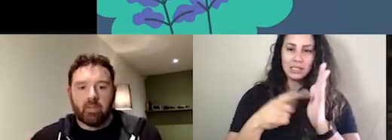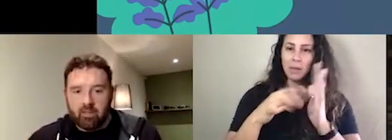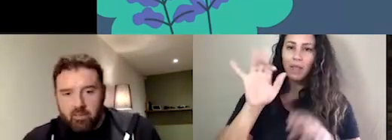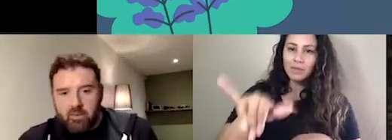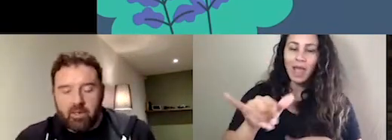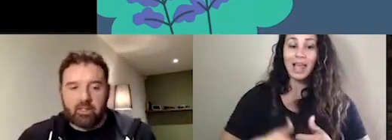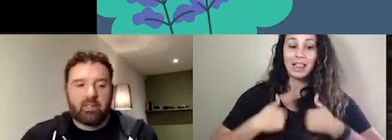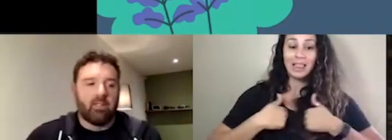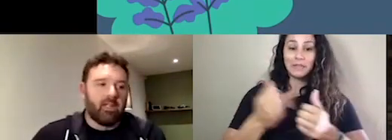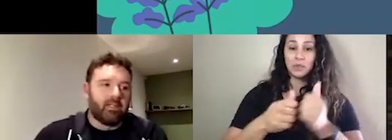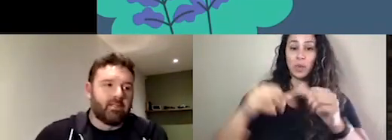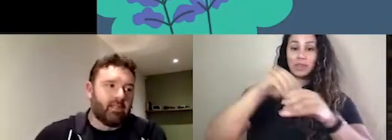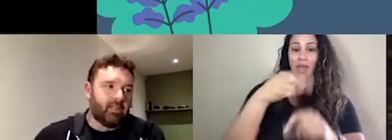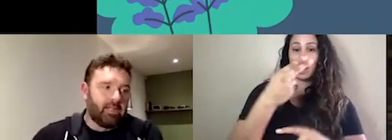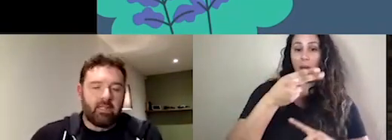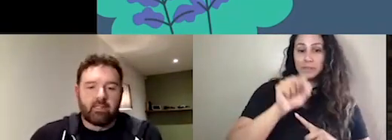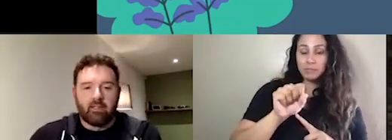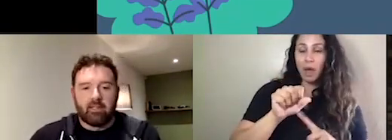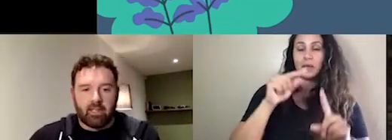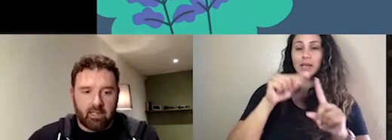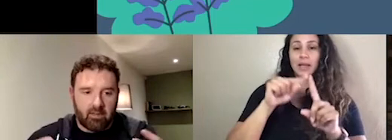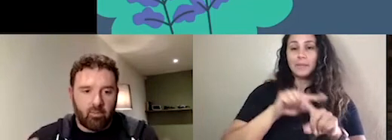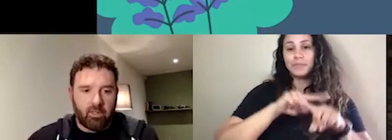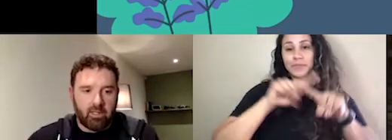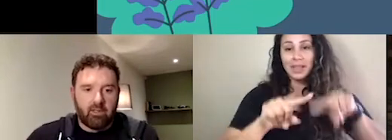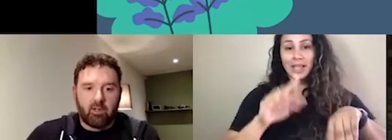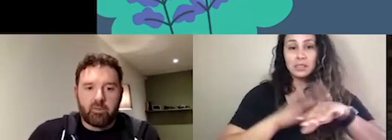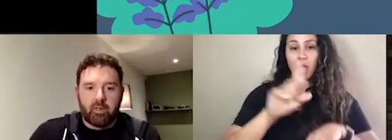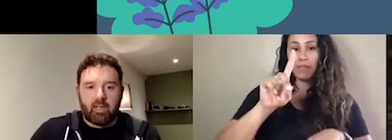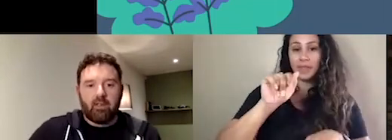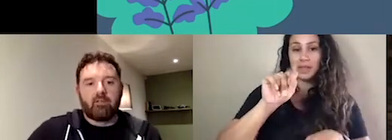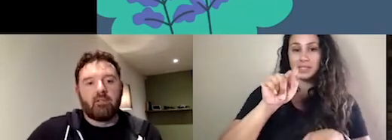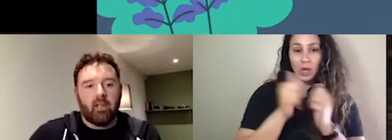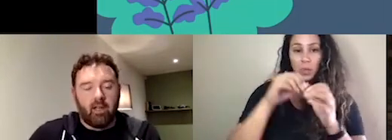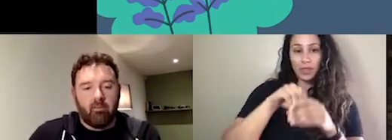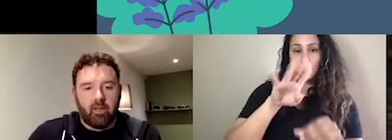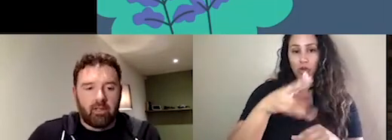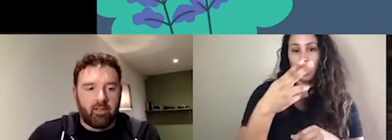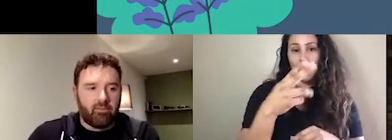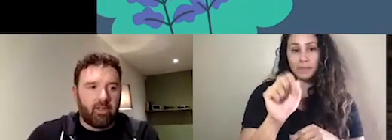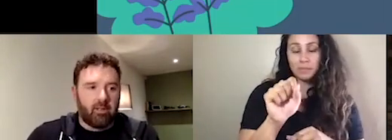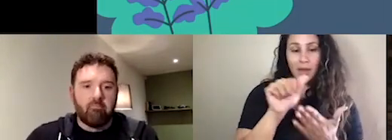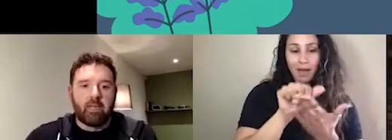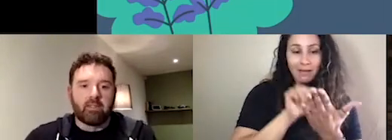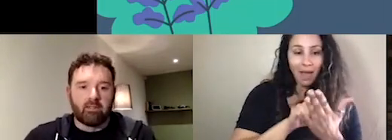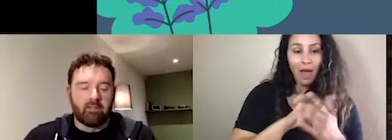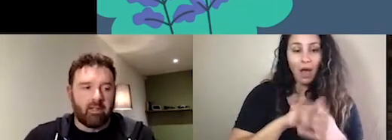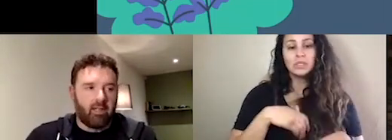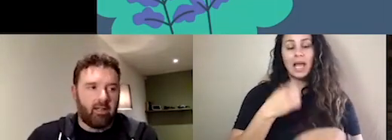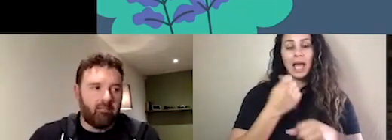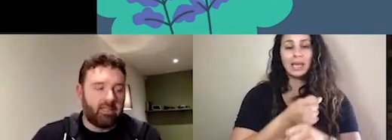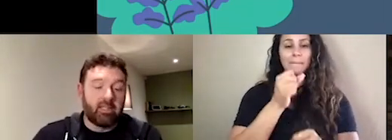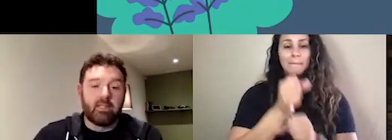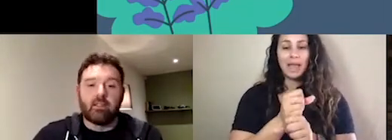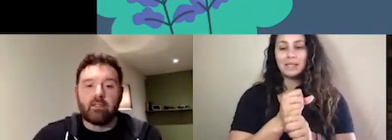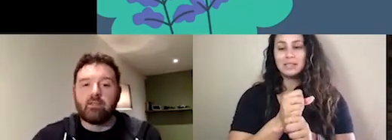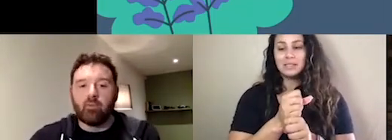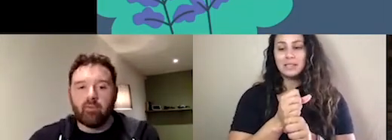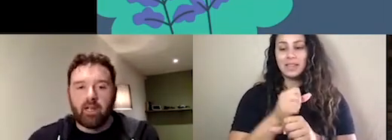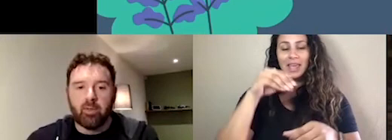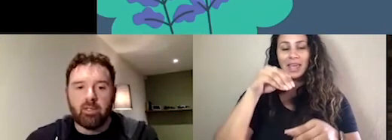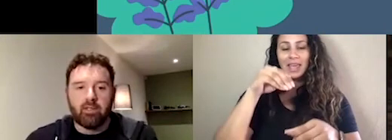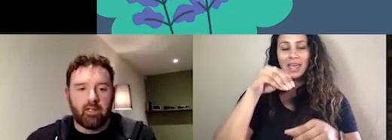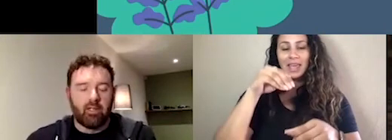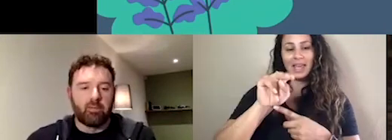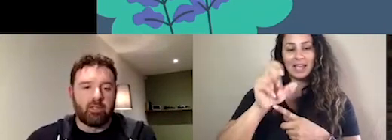lives within HubSpot. It leans on the data within your HubSpot account and kind of makes the insights